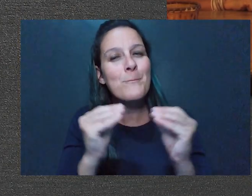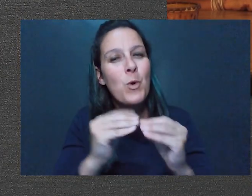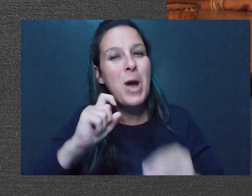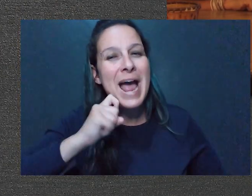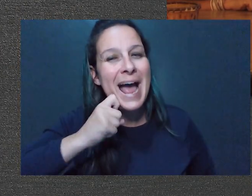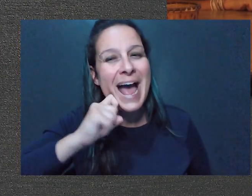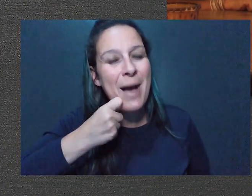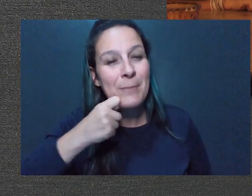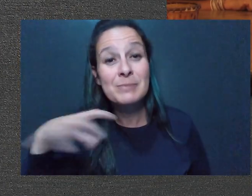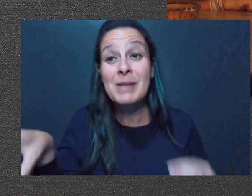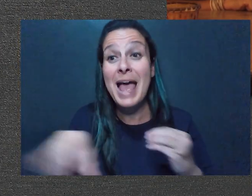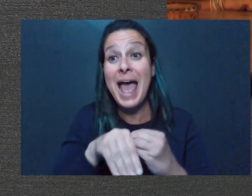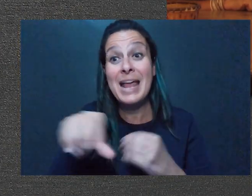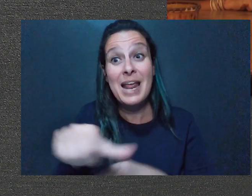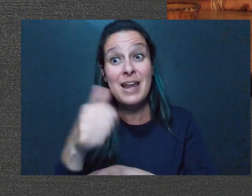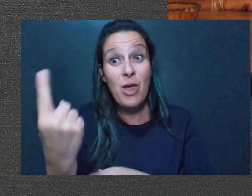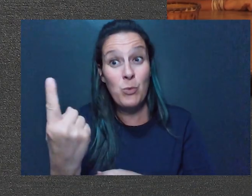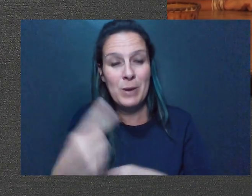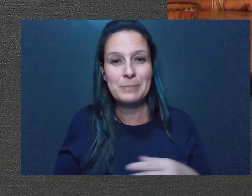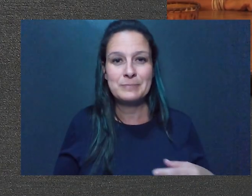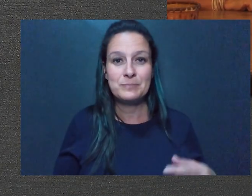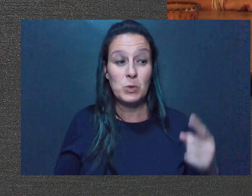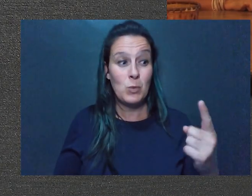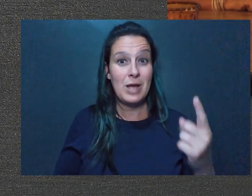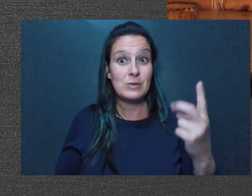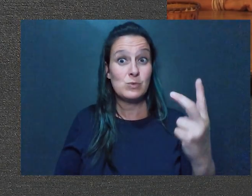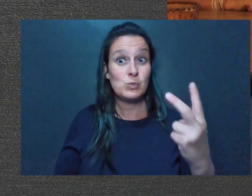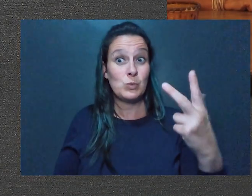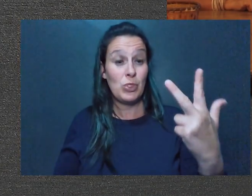apple. So let's add another one. There's 1.